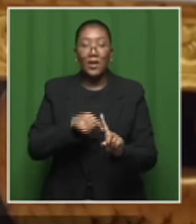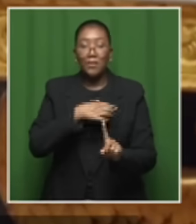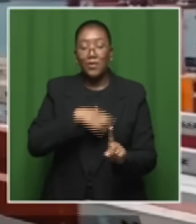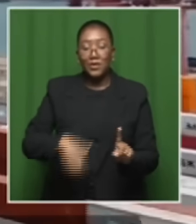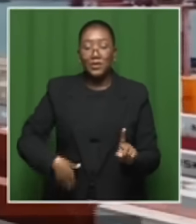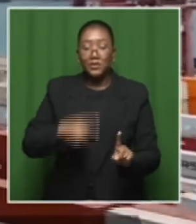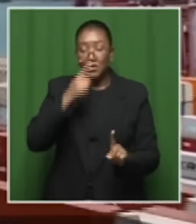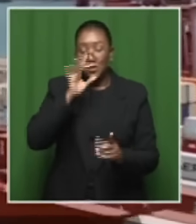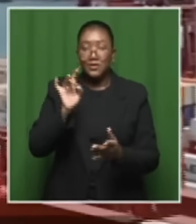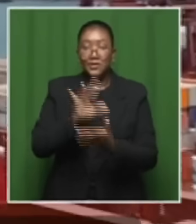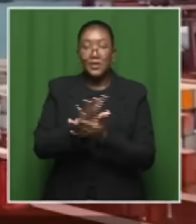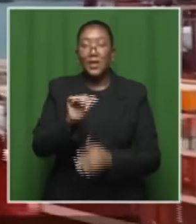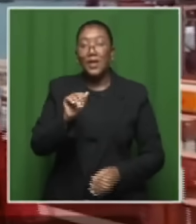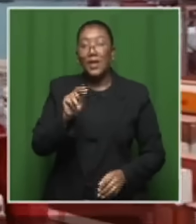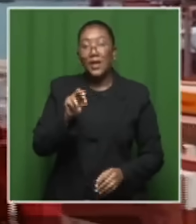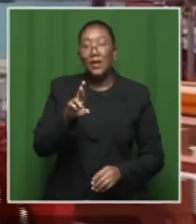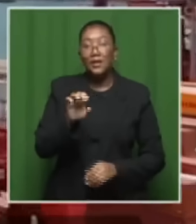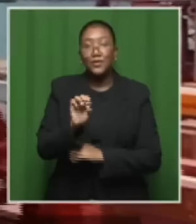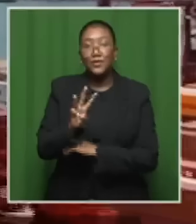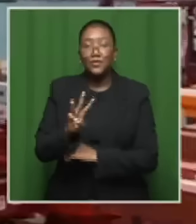Minister.